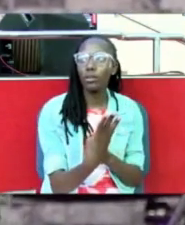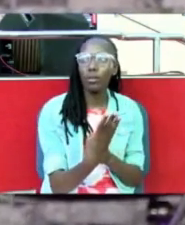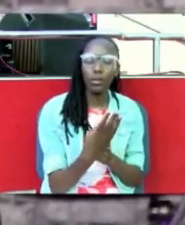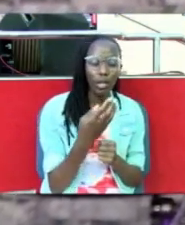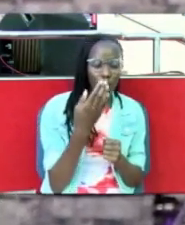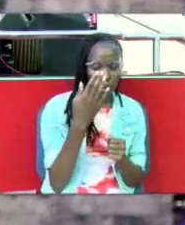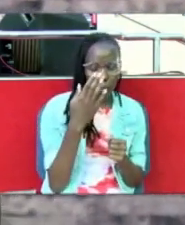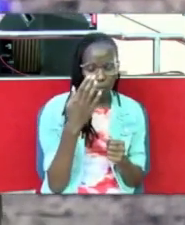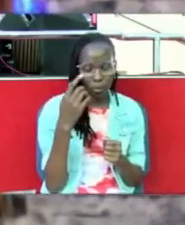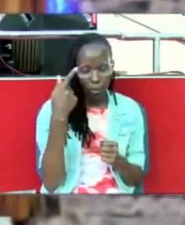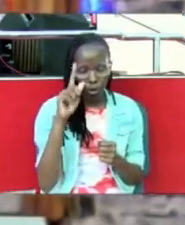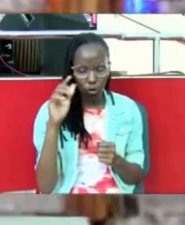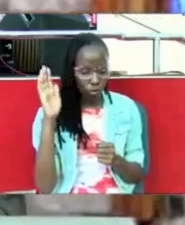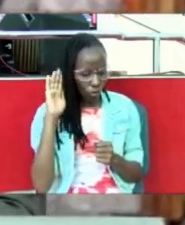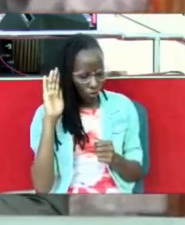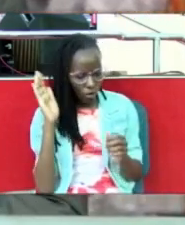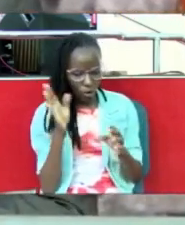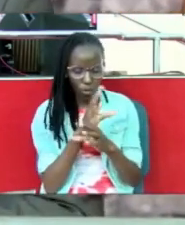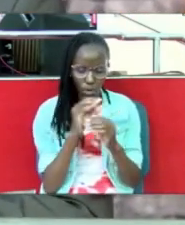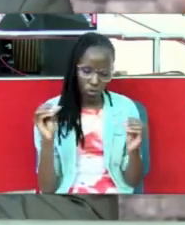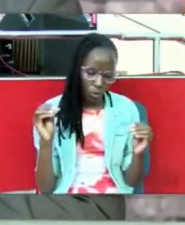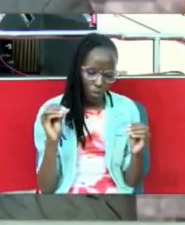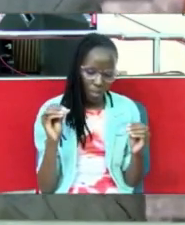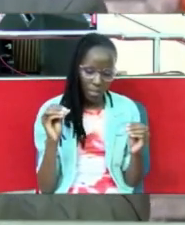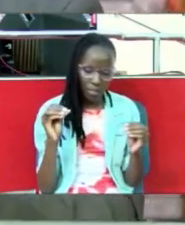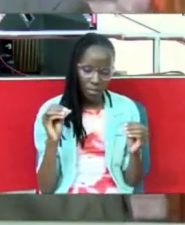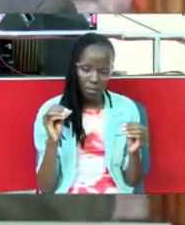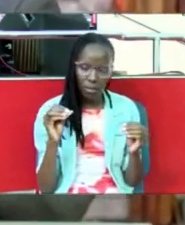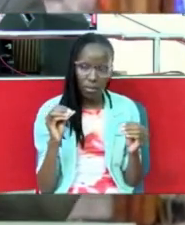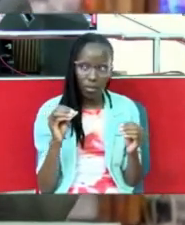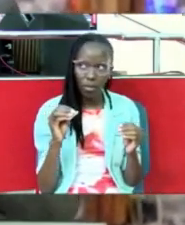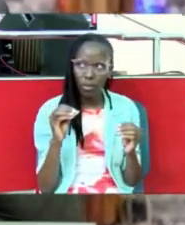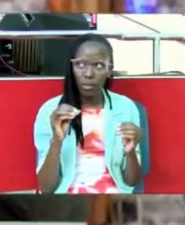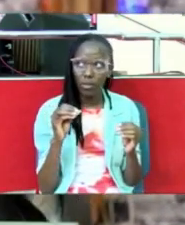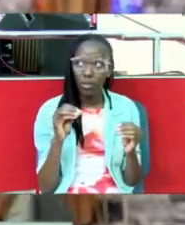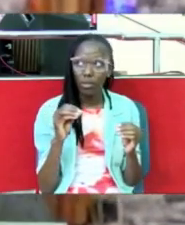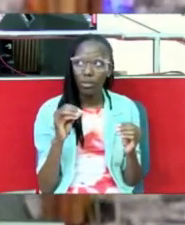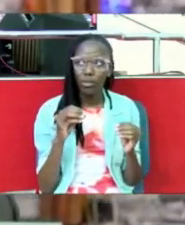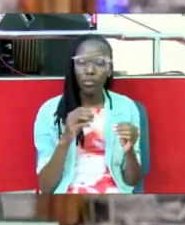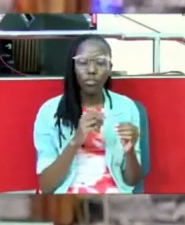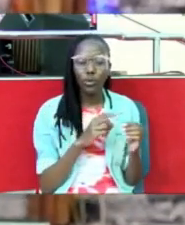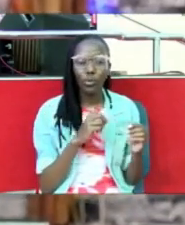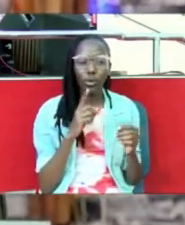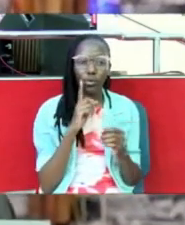verse 33, kutokana na ule kukosa kutii, they were told they were going to perish